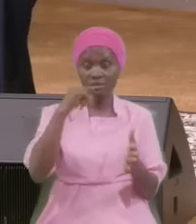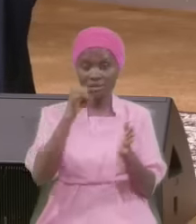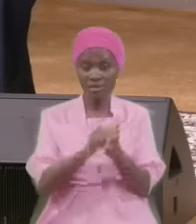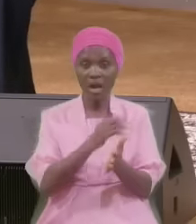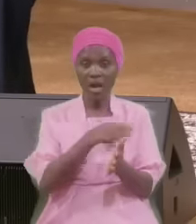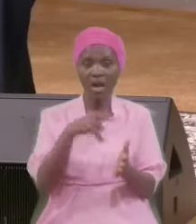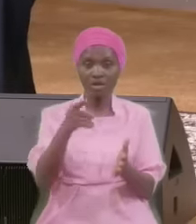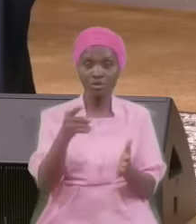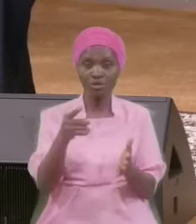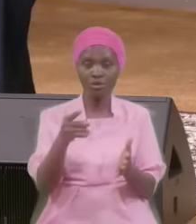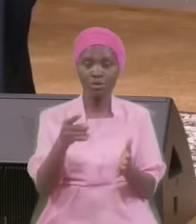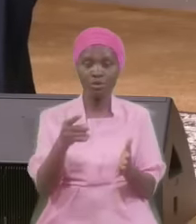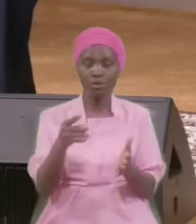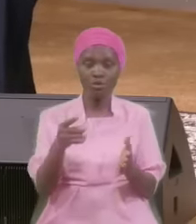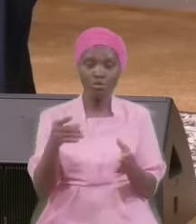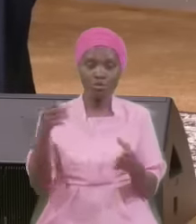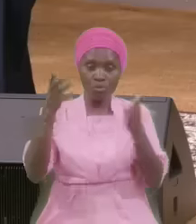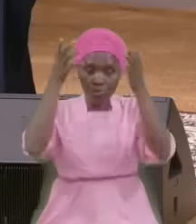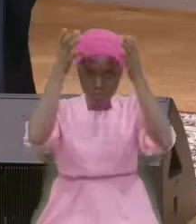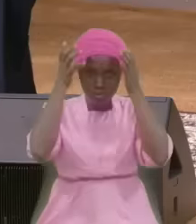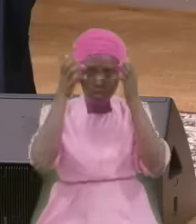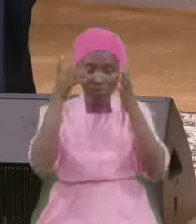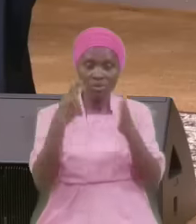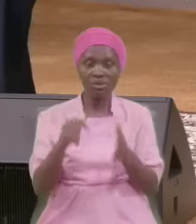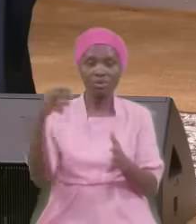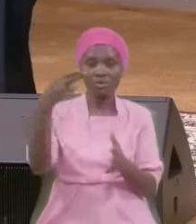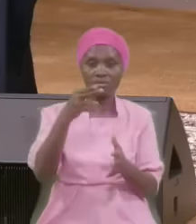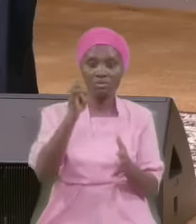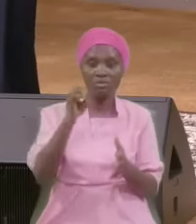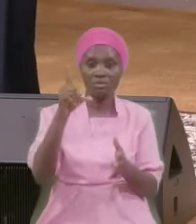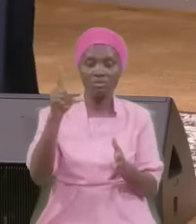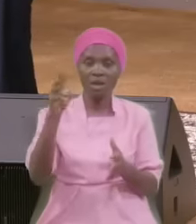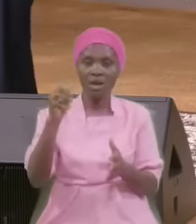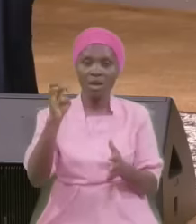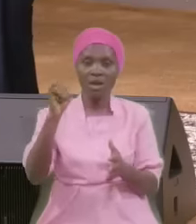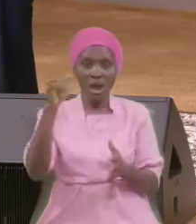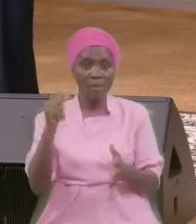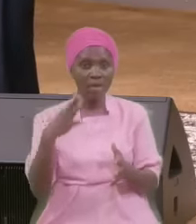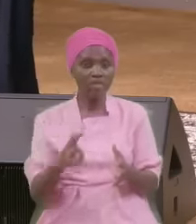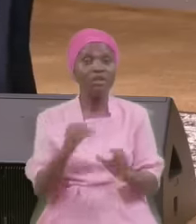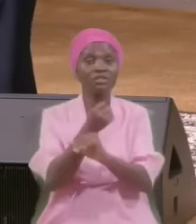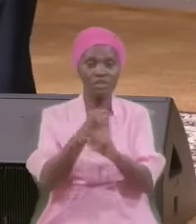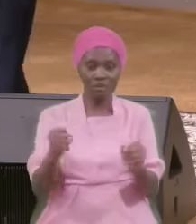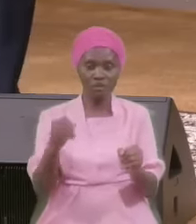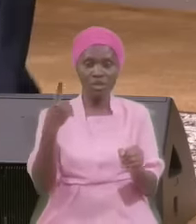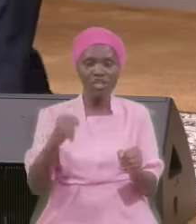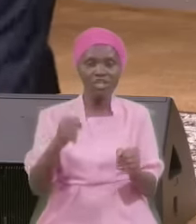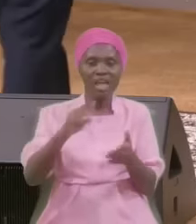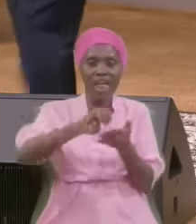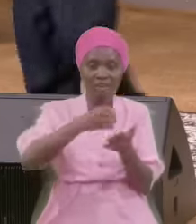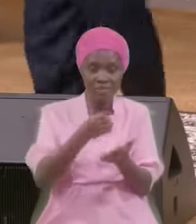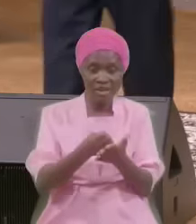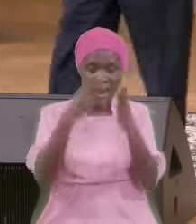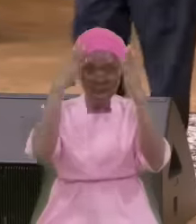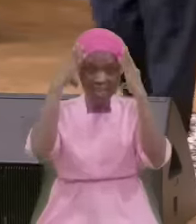of salvation, the assurance of salvation, the evidence of salvation, the experience of